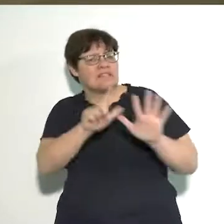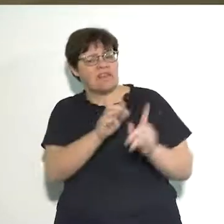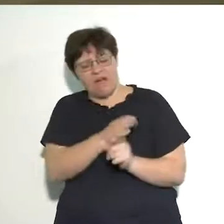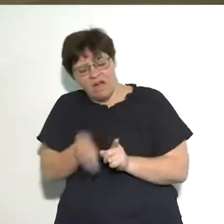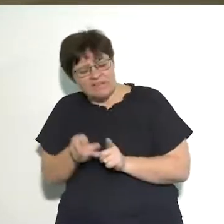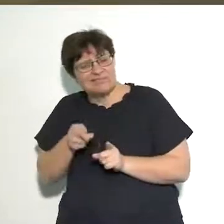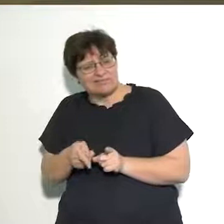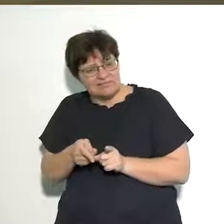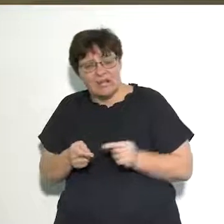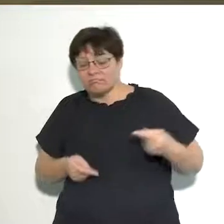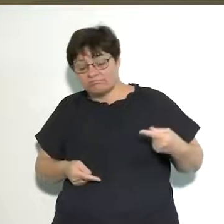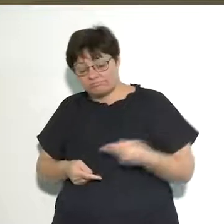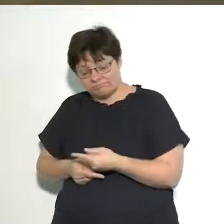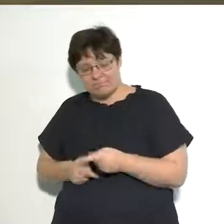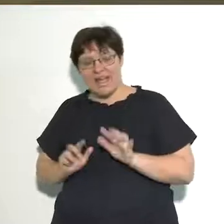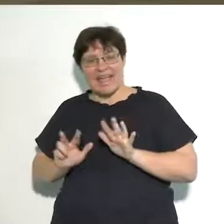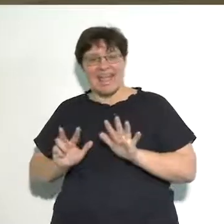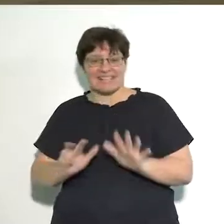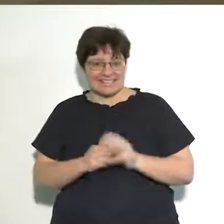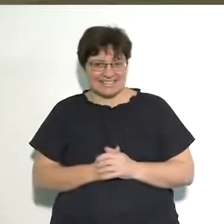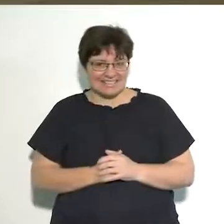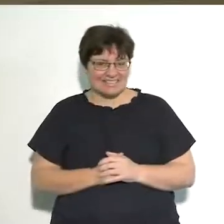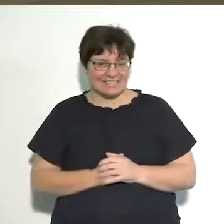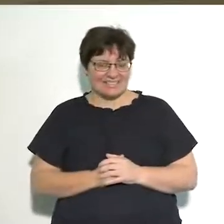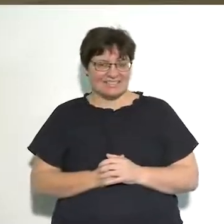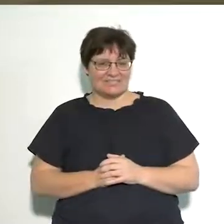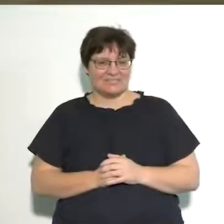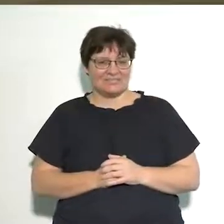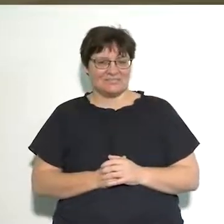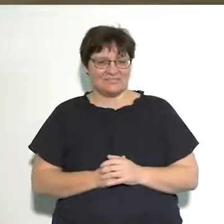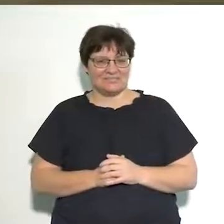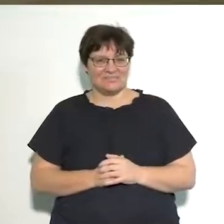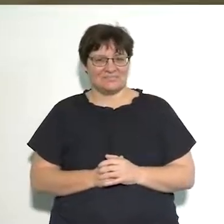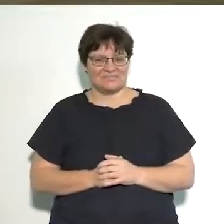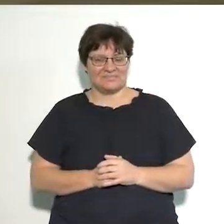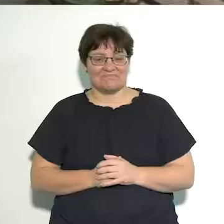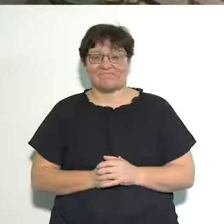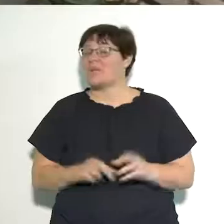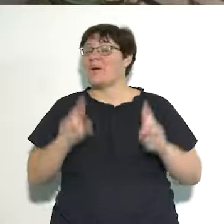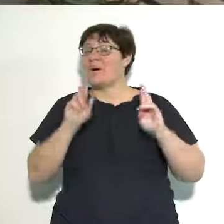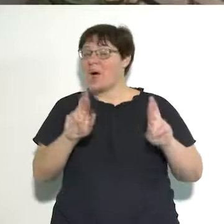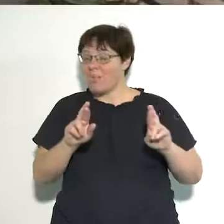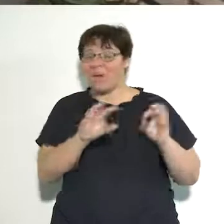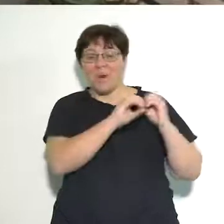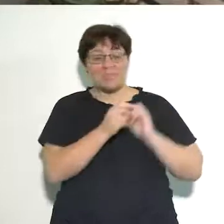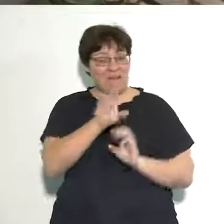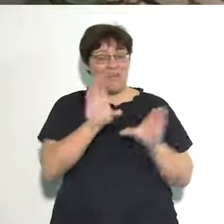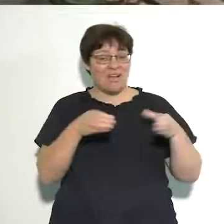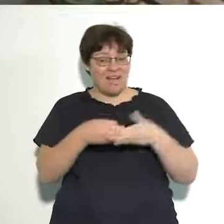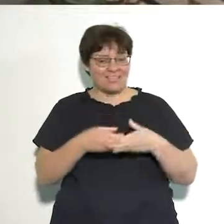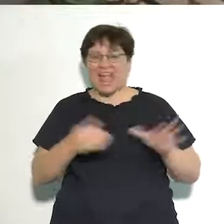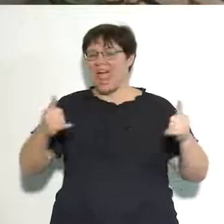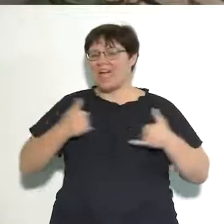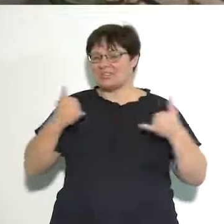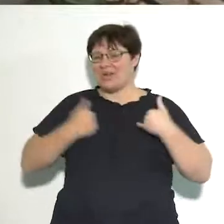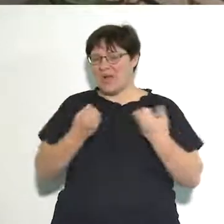after 7? Click it that way, 8. After 7, you get 8. I hope you make these in your classroom